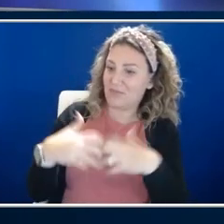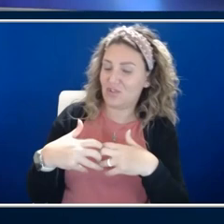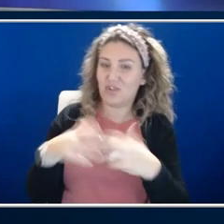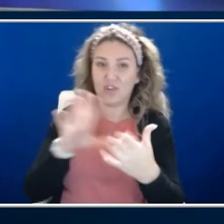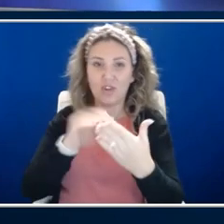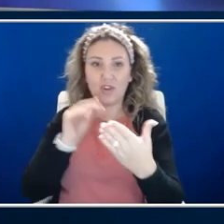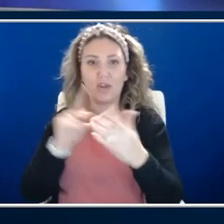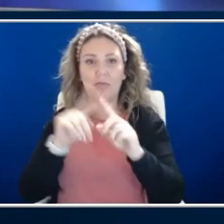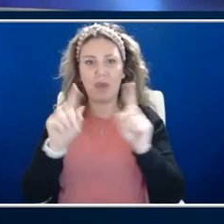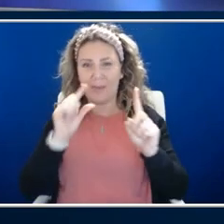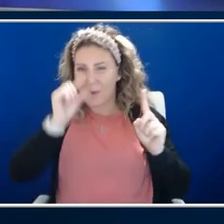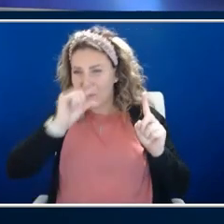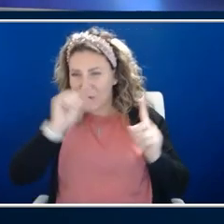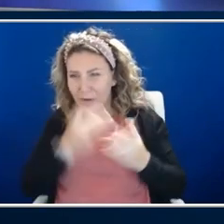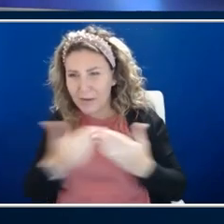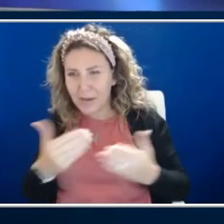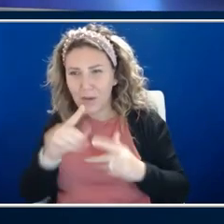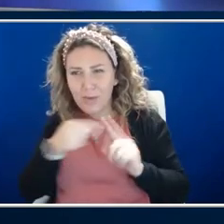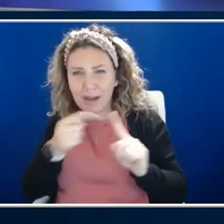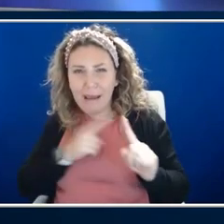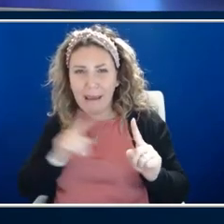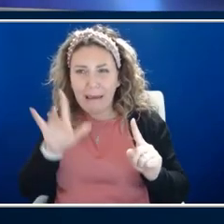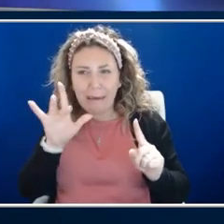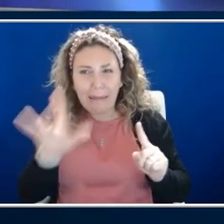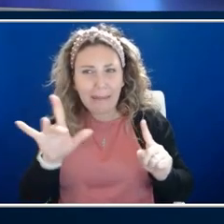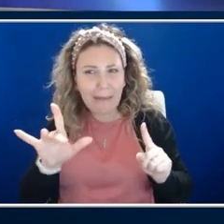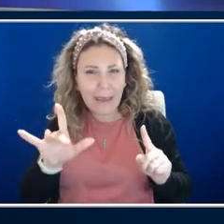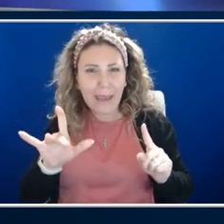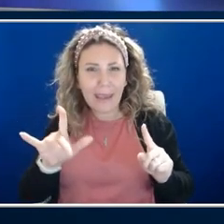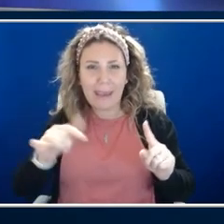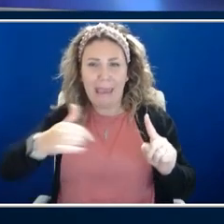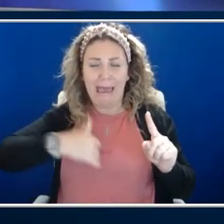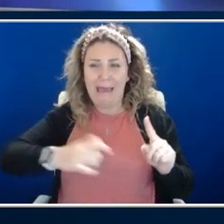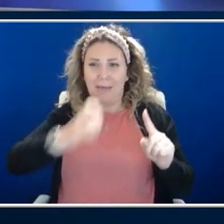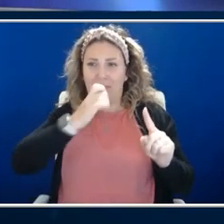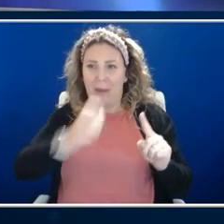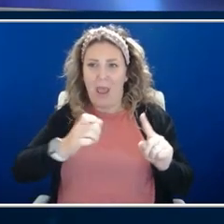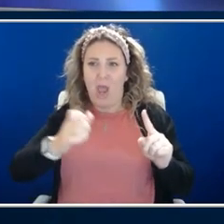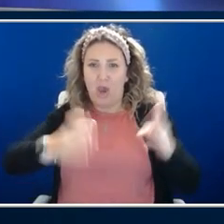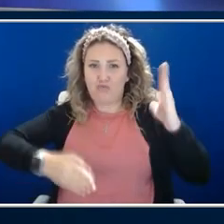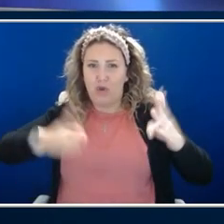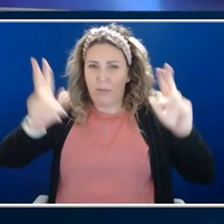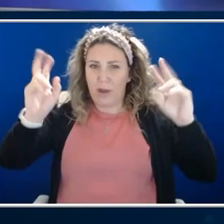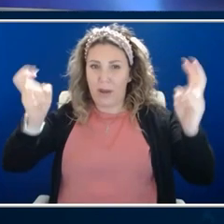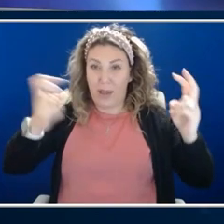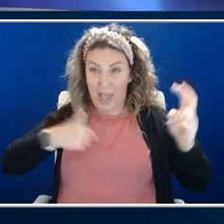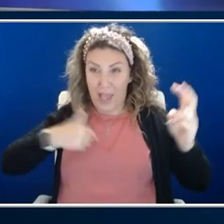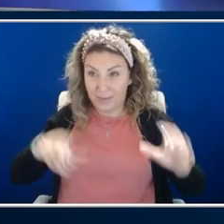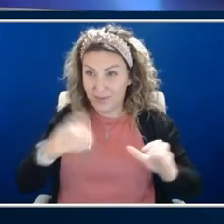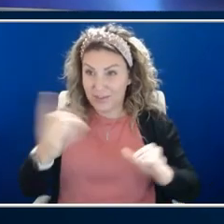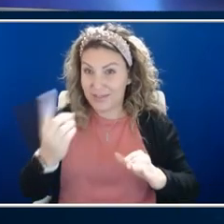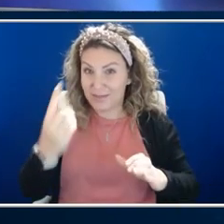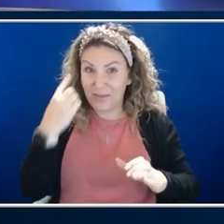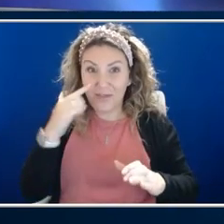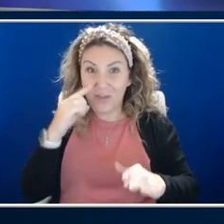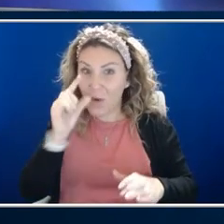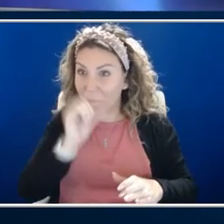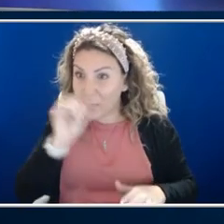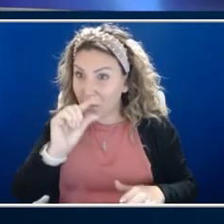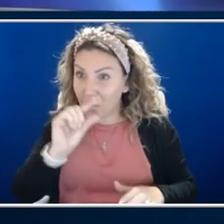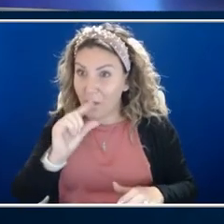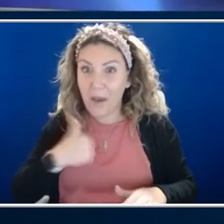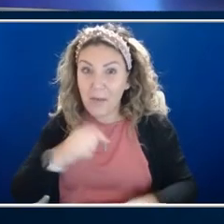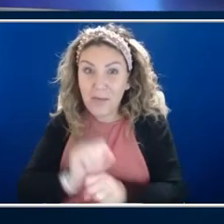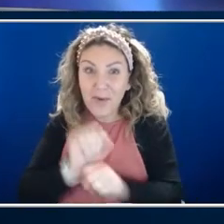Google thing for a minute. So when I click I'm not a robot and I'm looking at those pictures, I'm actually doing something for Google. I'm working for Google. It's not that that's